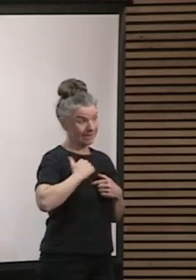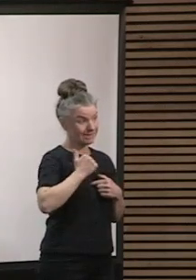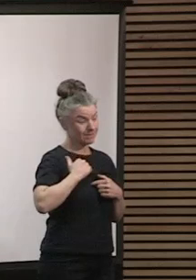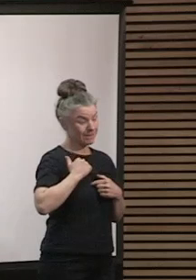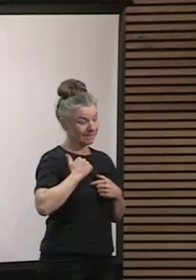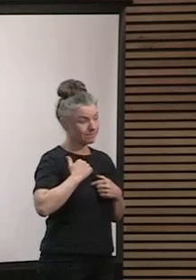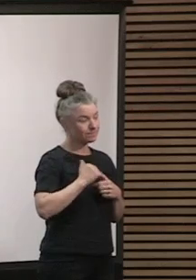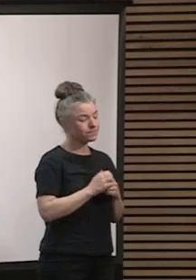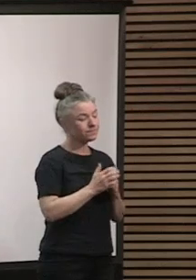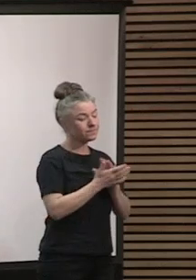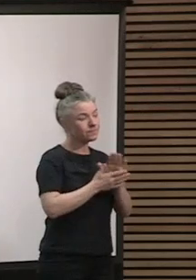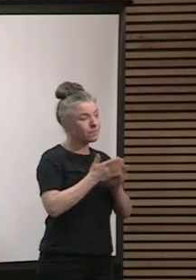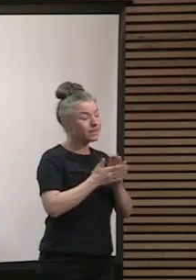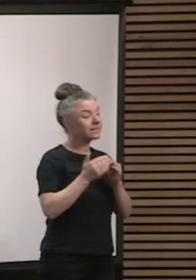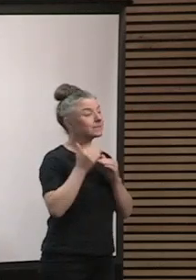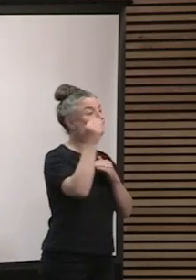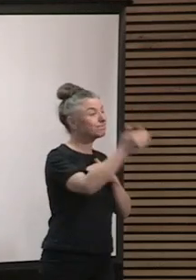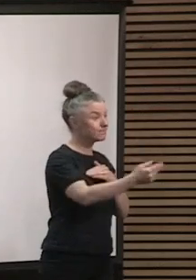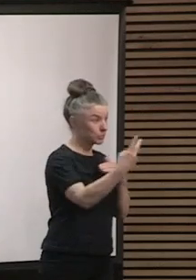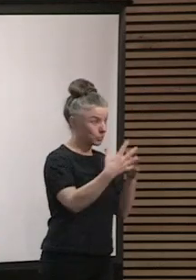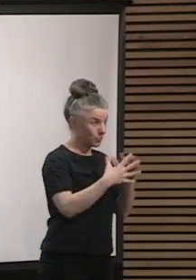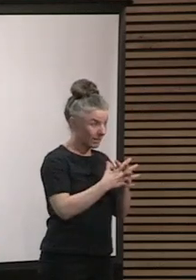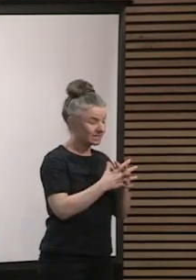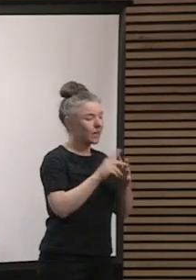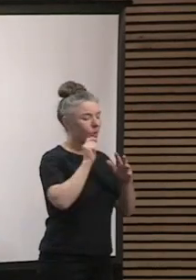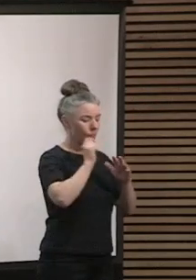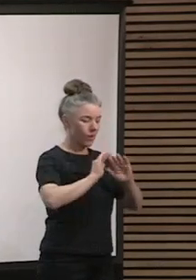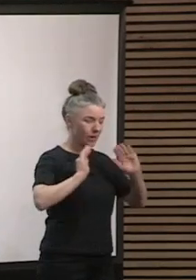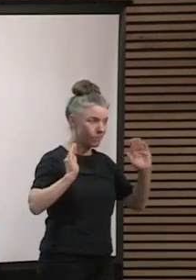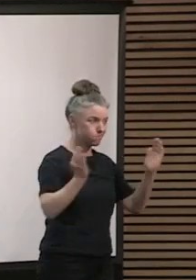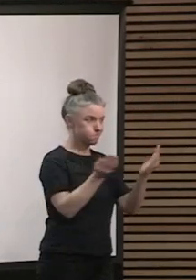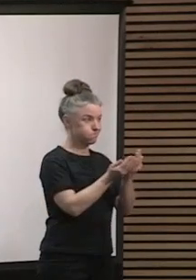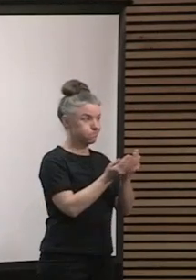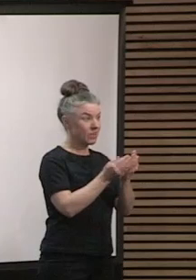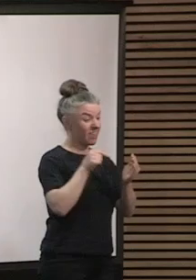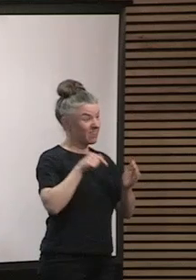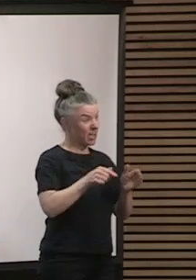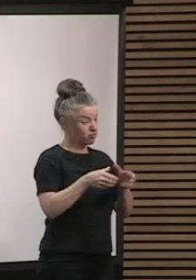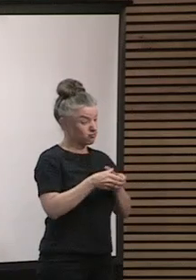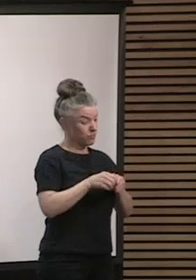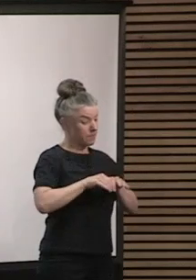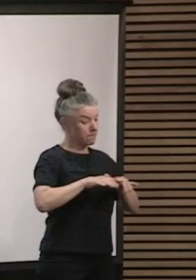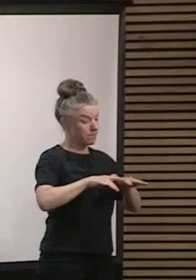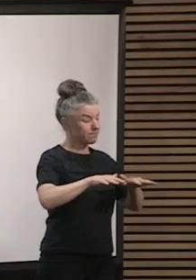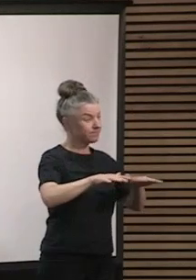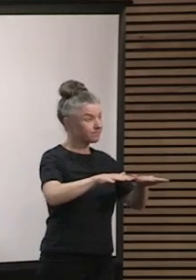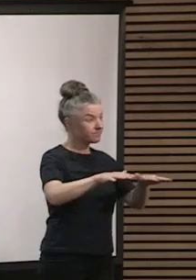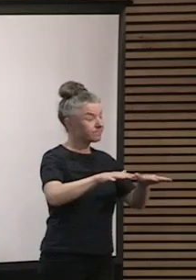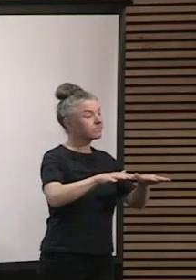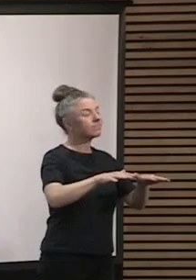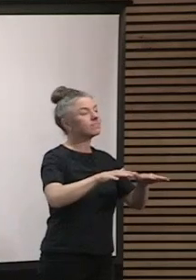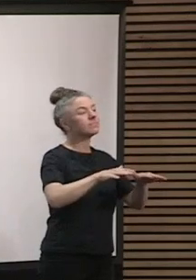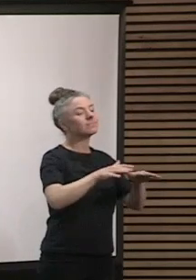the perimeter of the cluster will be identified, will be isolated, and we can move to level two in